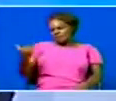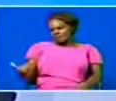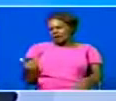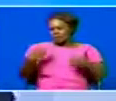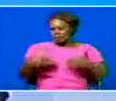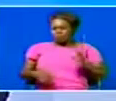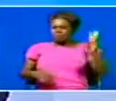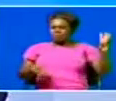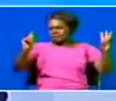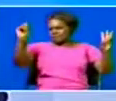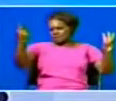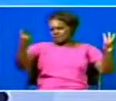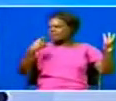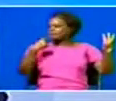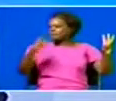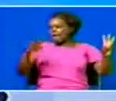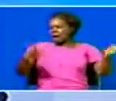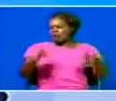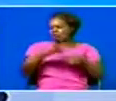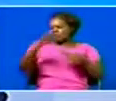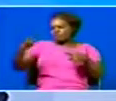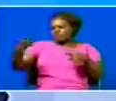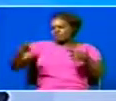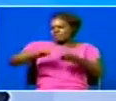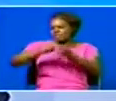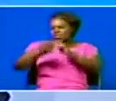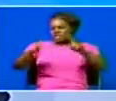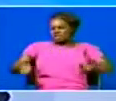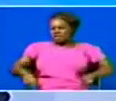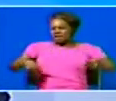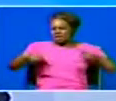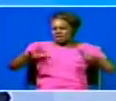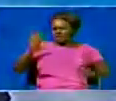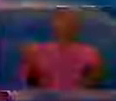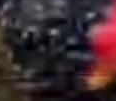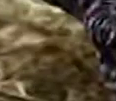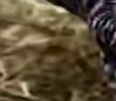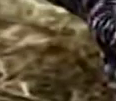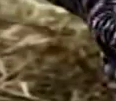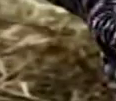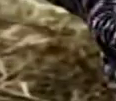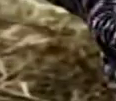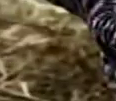Kenya and tells us how this vegetable has changed their lives.